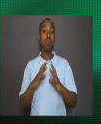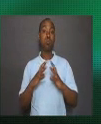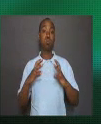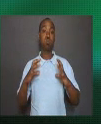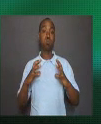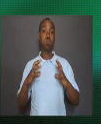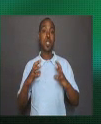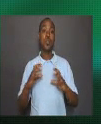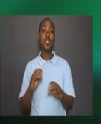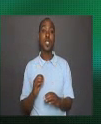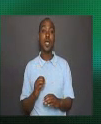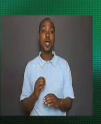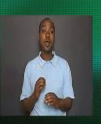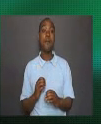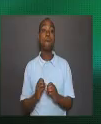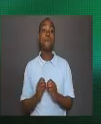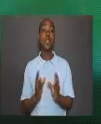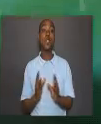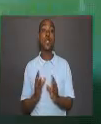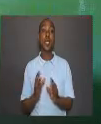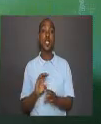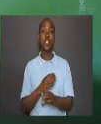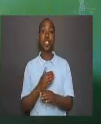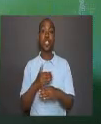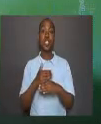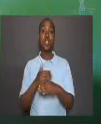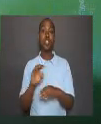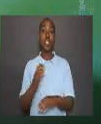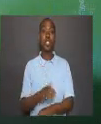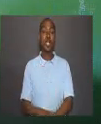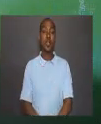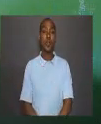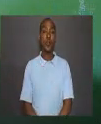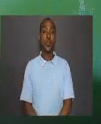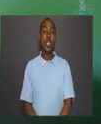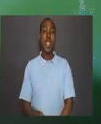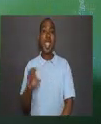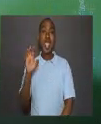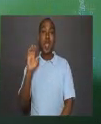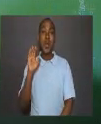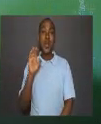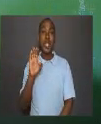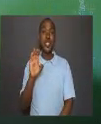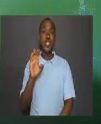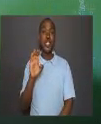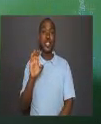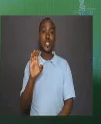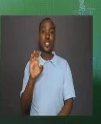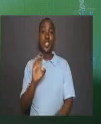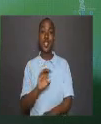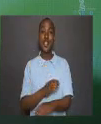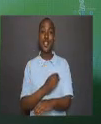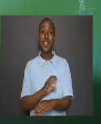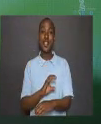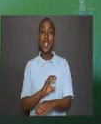press against the cell walls. The pressure builds until the cell is